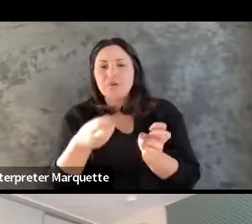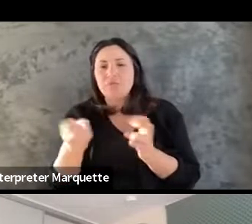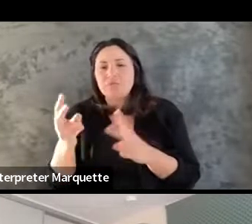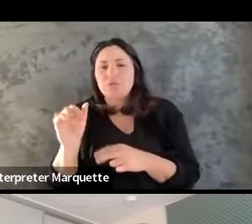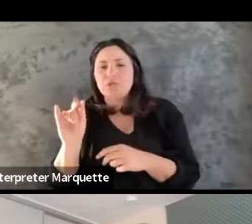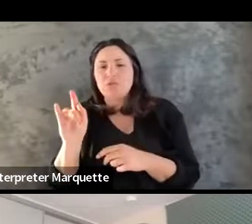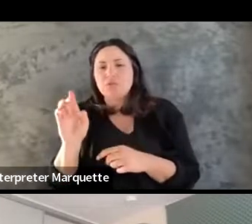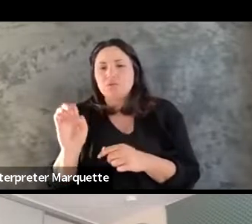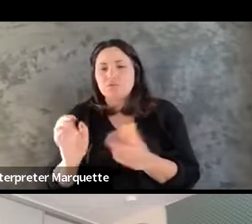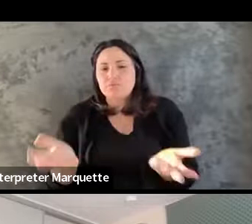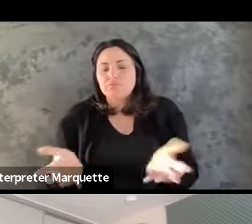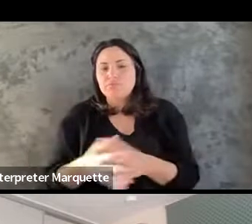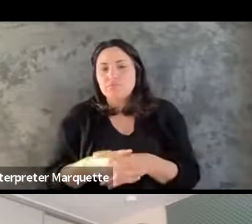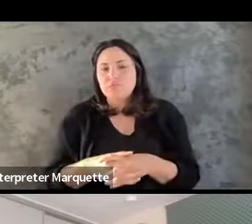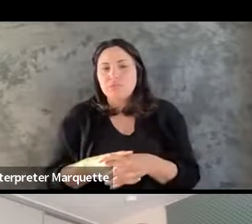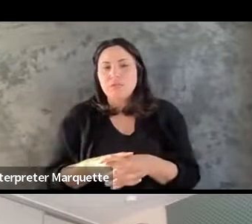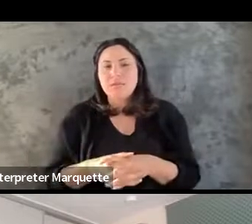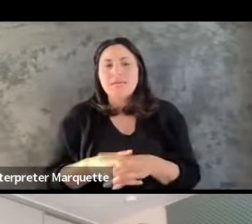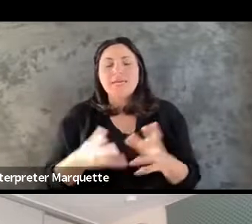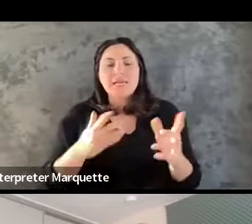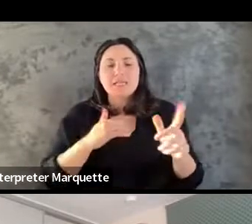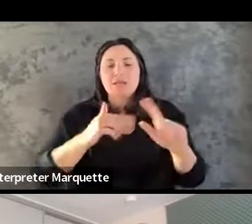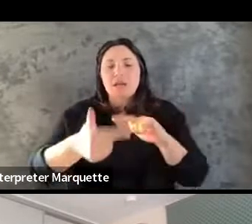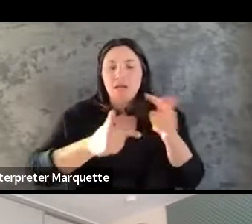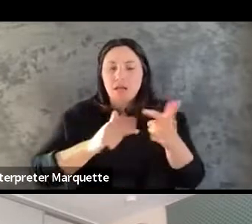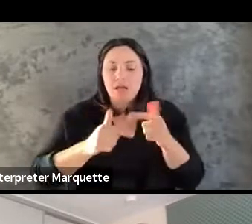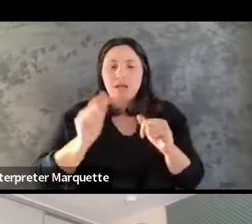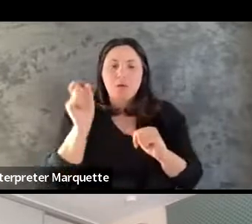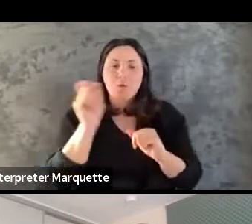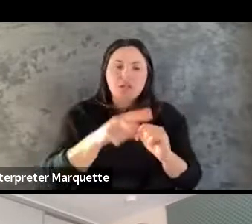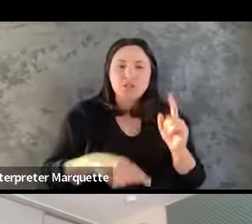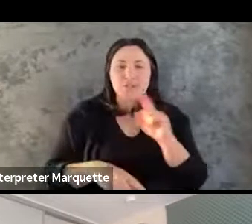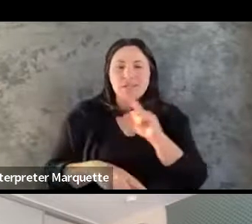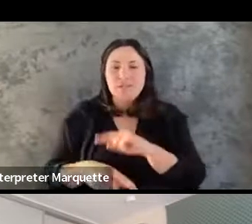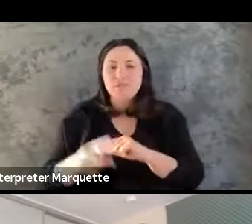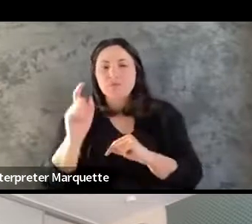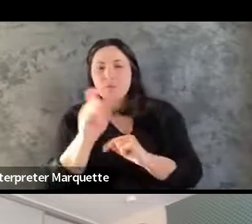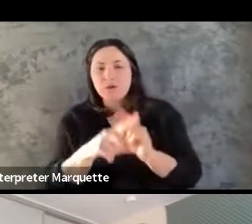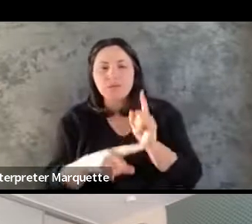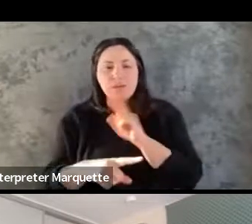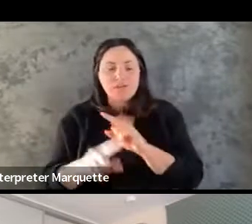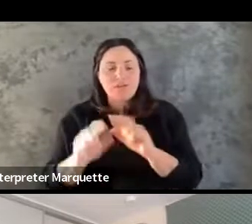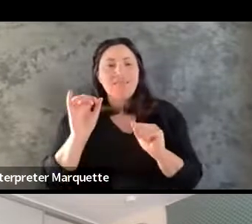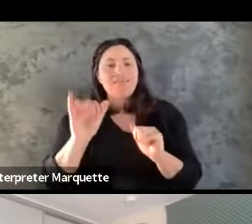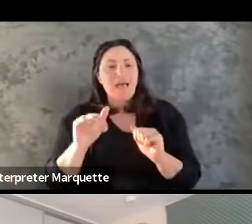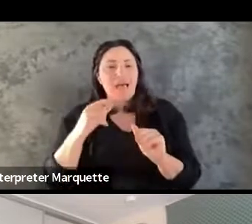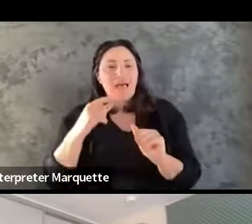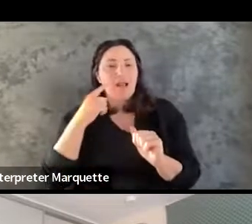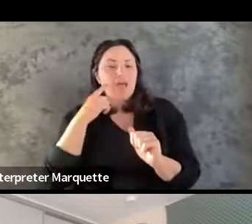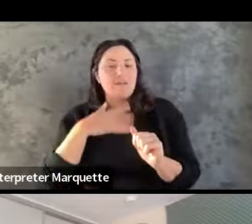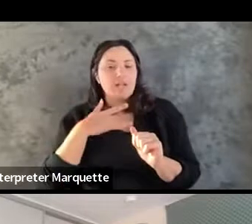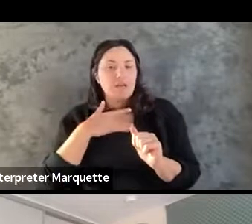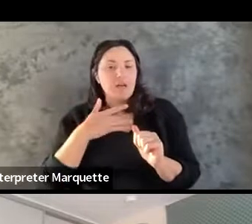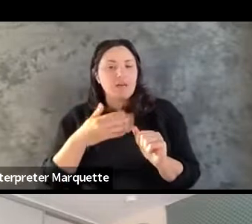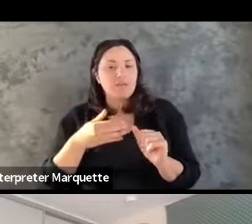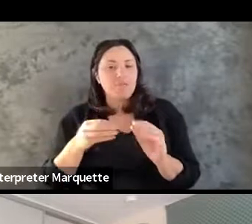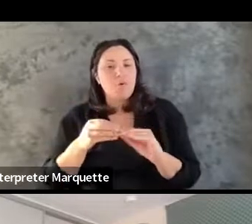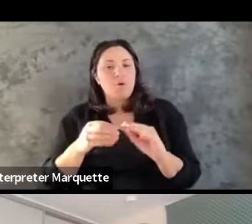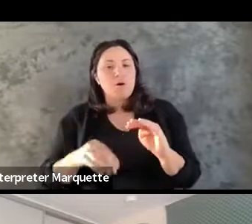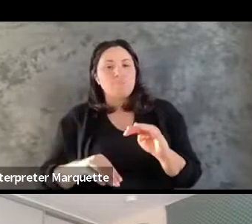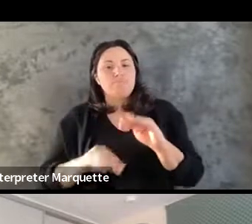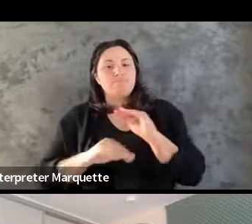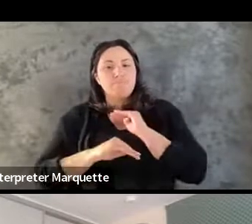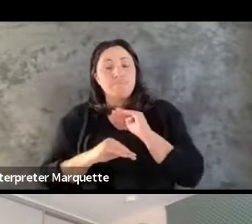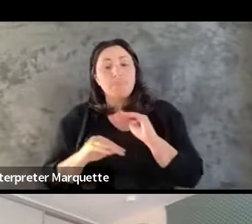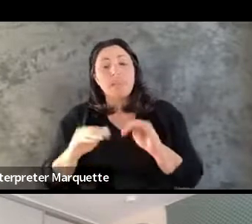opinion. It's the back and forth, the questions here that I think really is meaningful engagement. And I think in the No Place